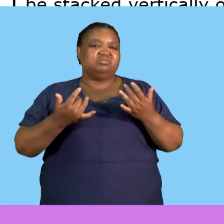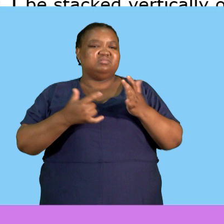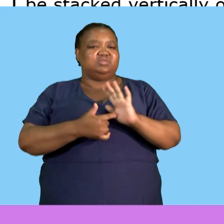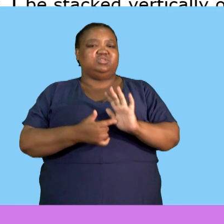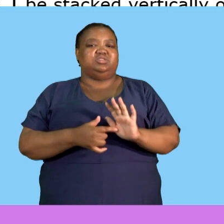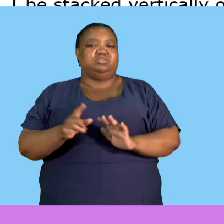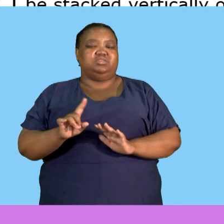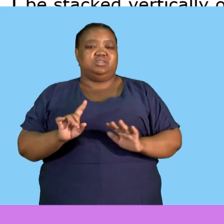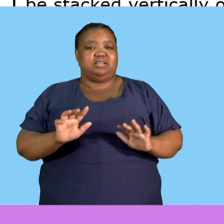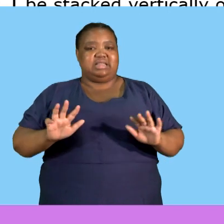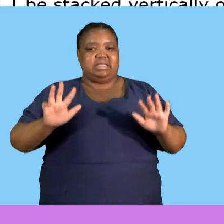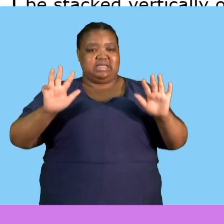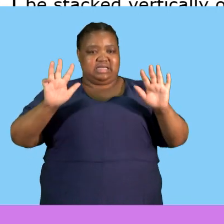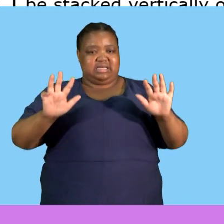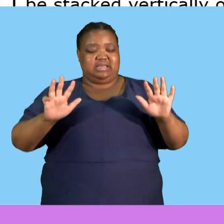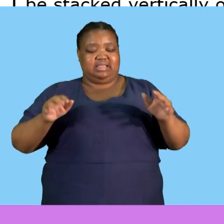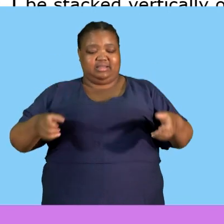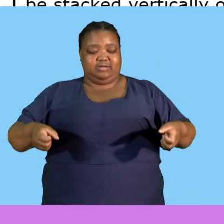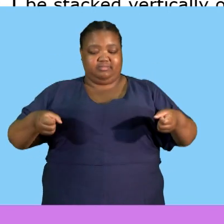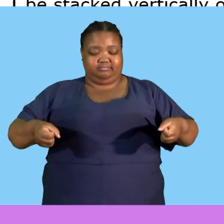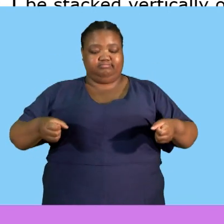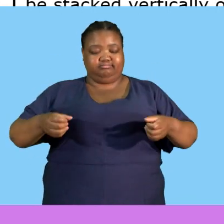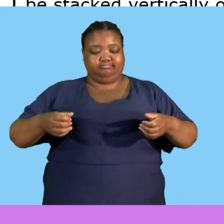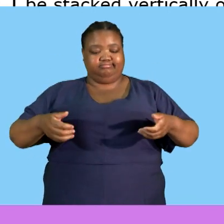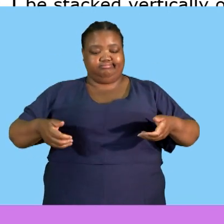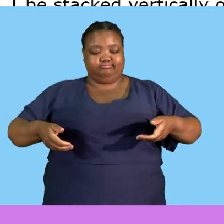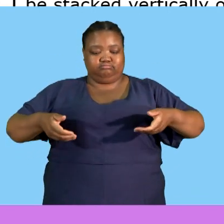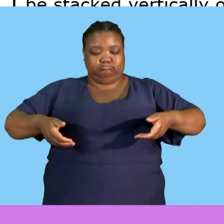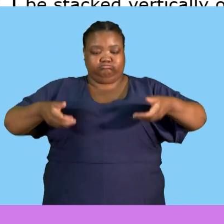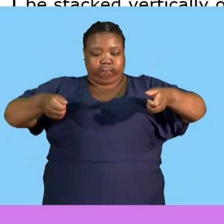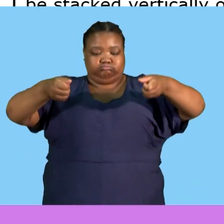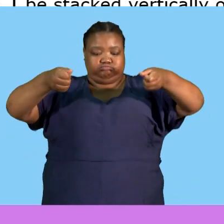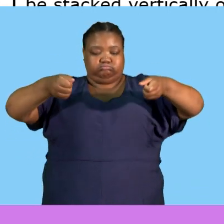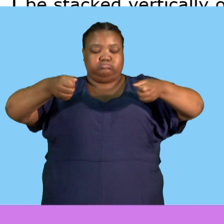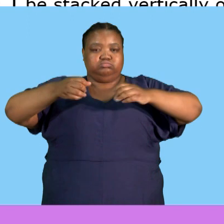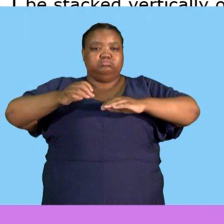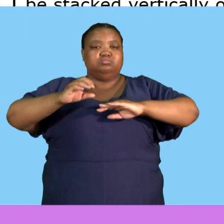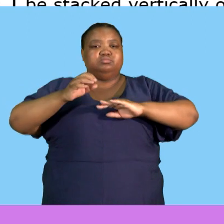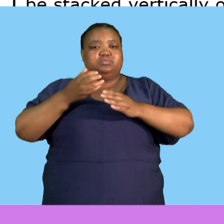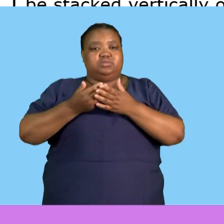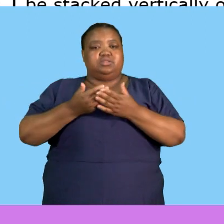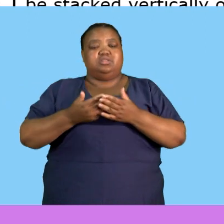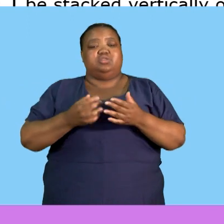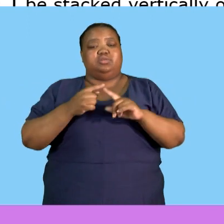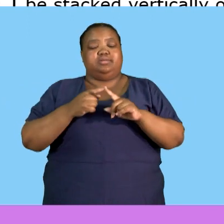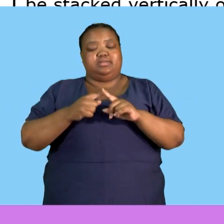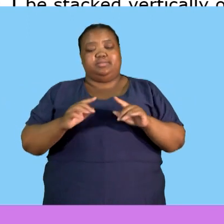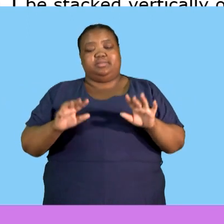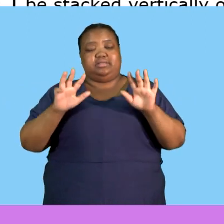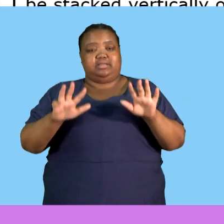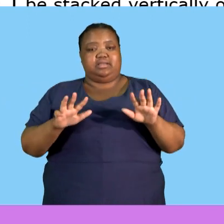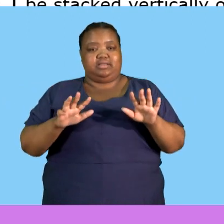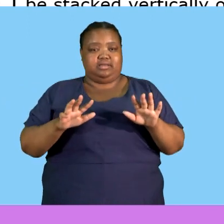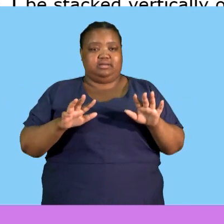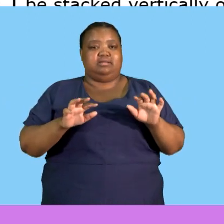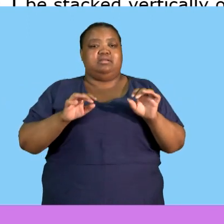by widthwise, that will be 4. And what did we say? We've indicated here that 9 crates can be stacked on top of each other. So